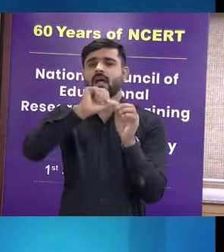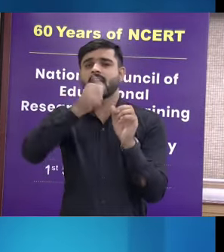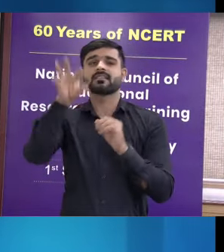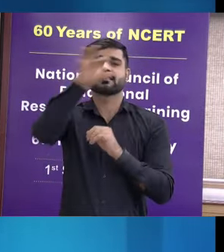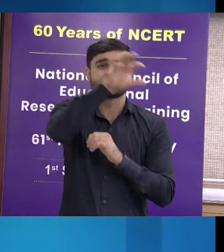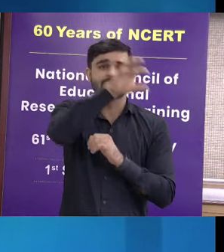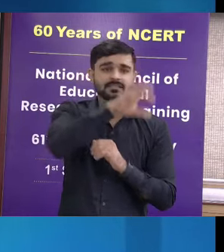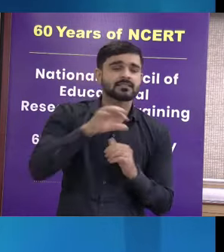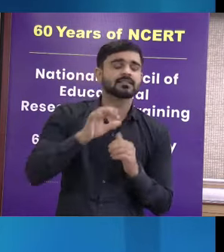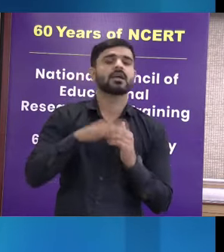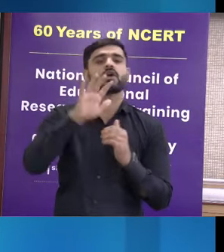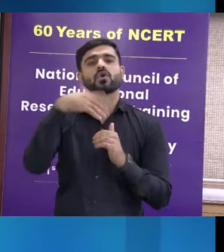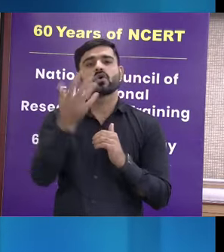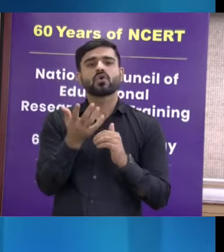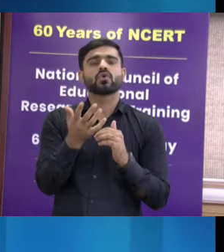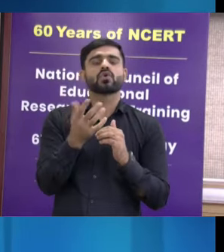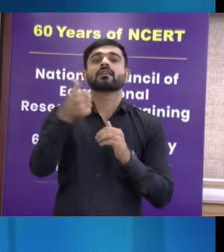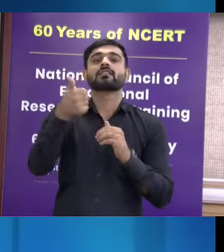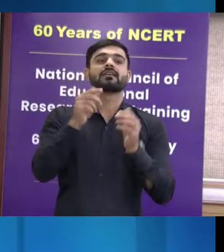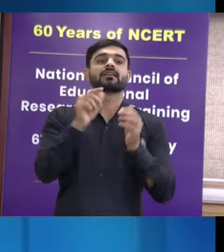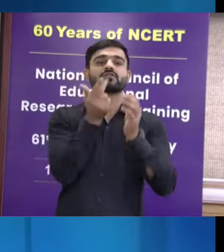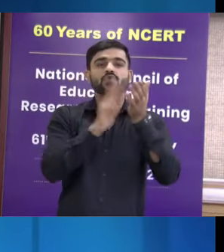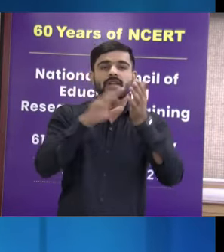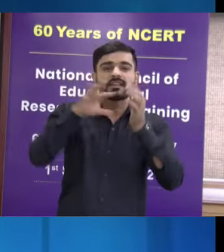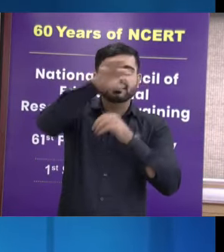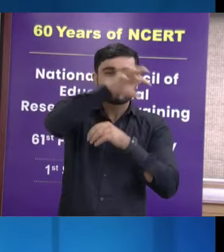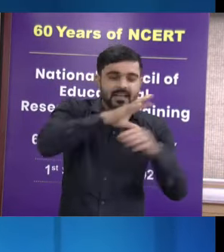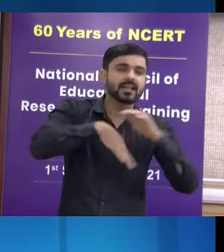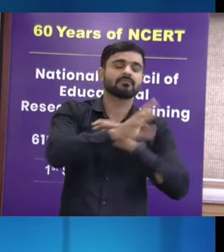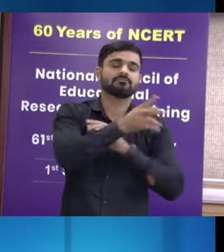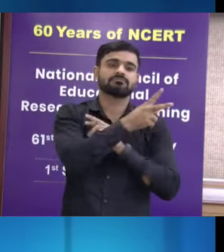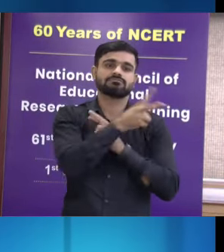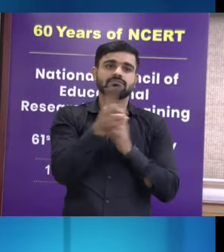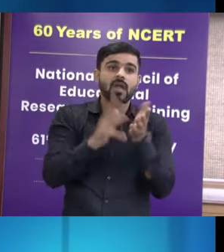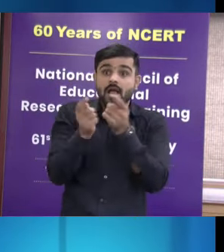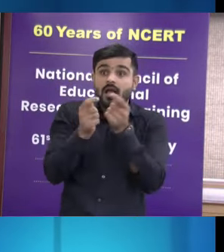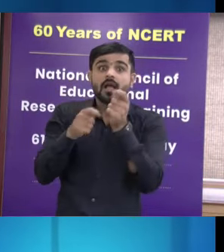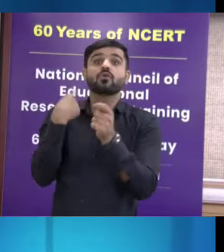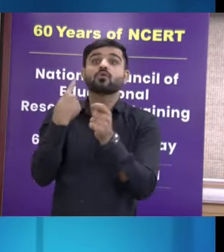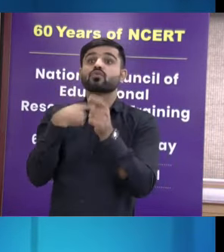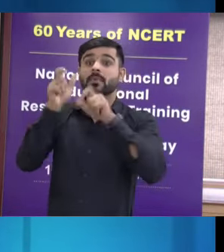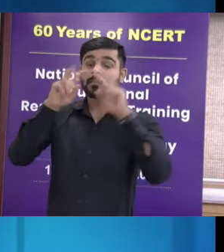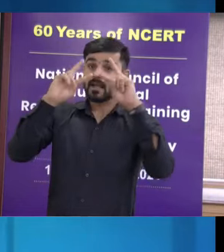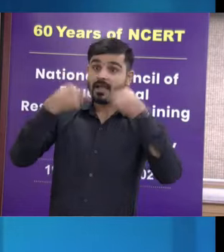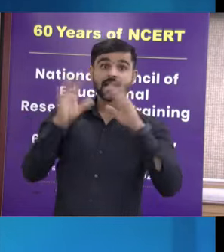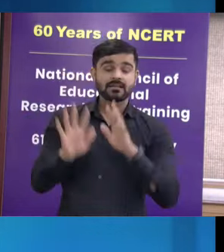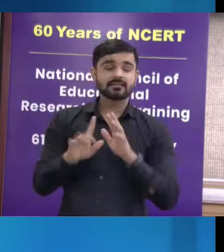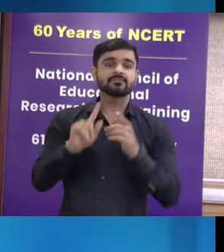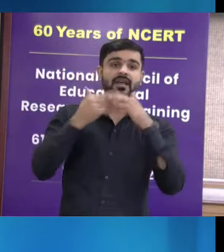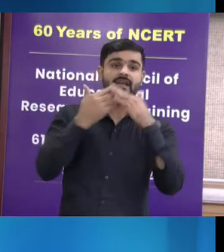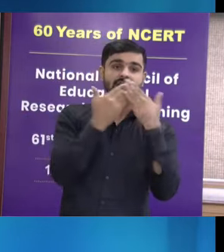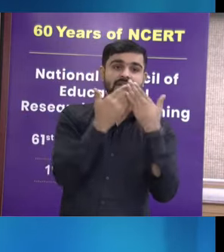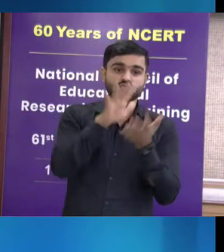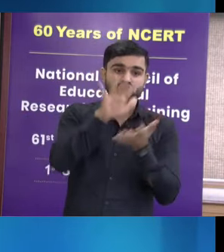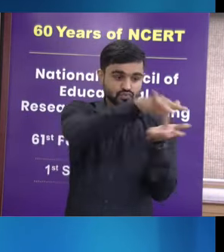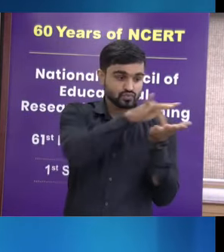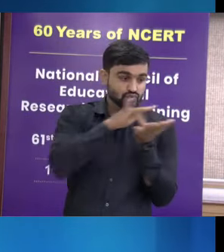and union territories and different constituent units, people all who are in the education